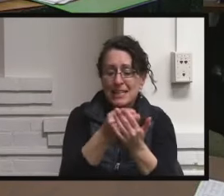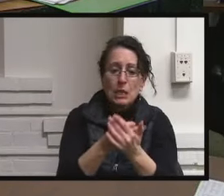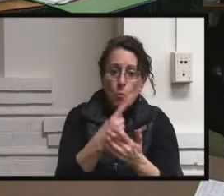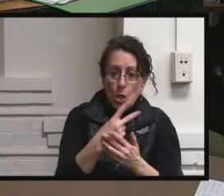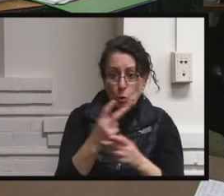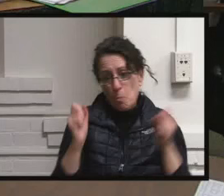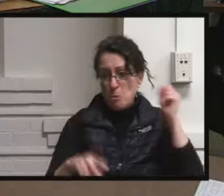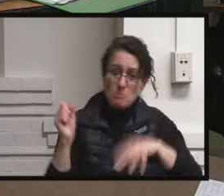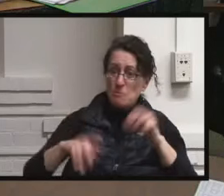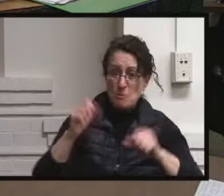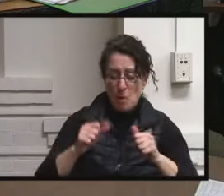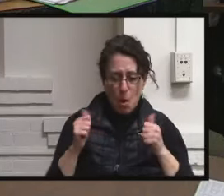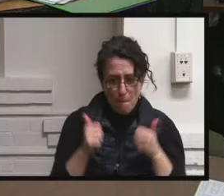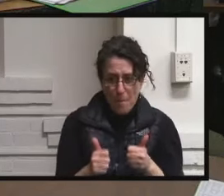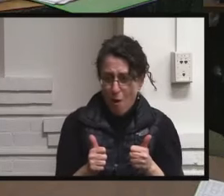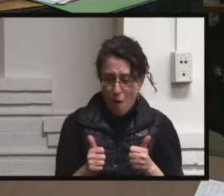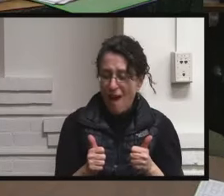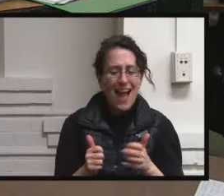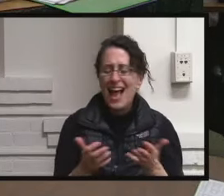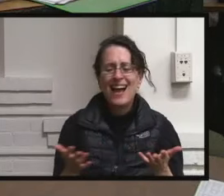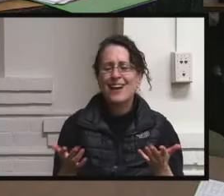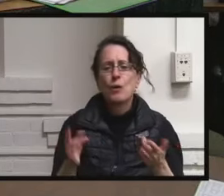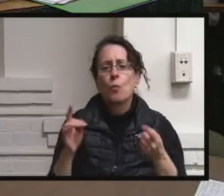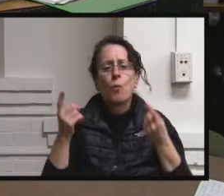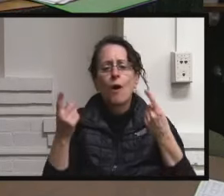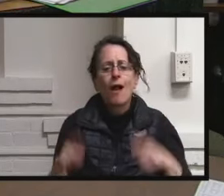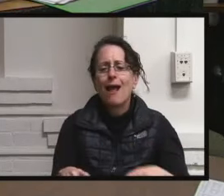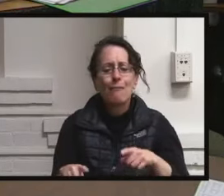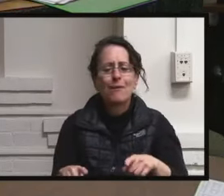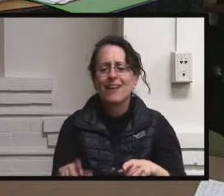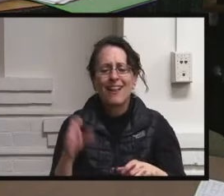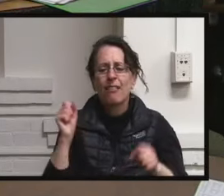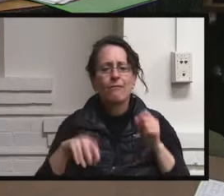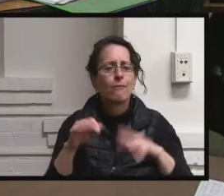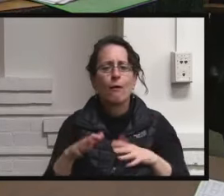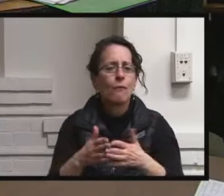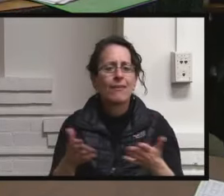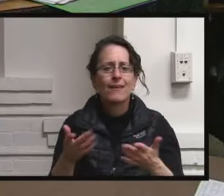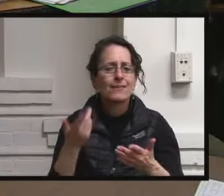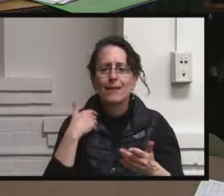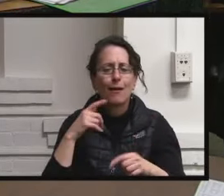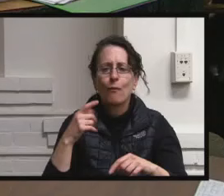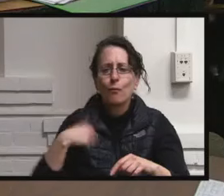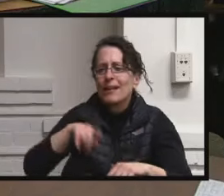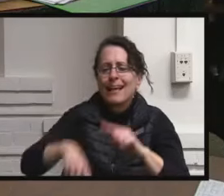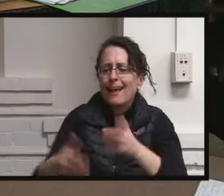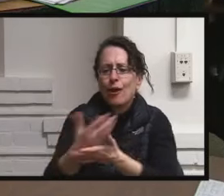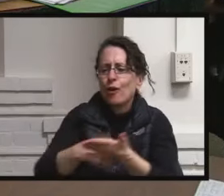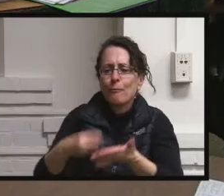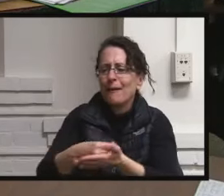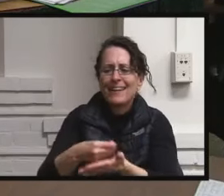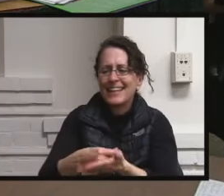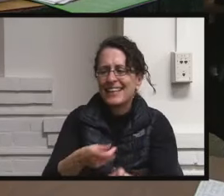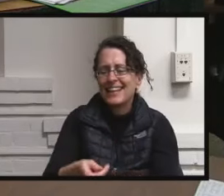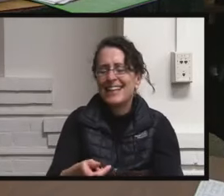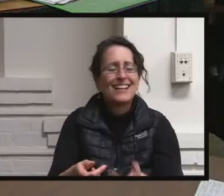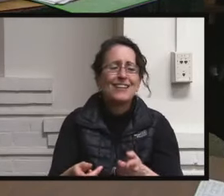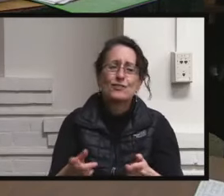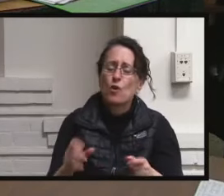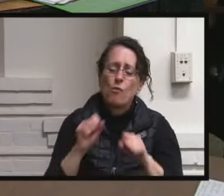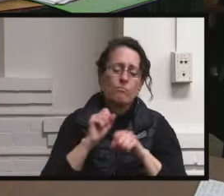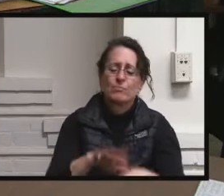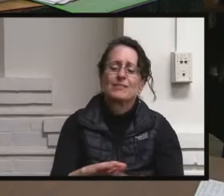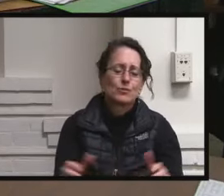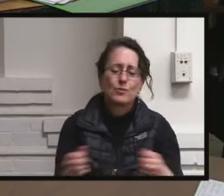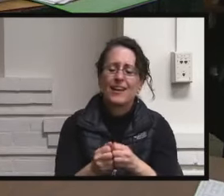worthwhile. It turns out that hasn't actually proven to be true. Right. So that's the thinking about not processing them, yeah, and discouraging